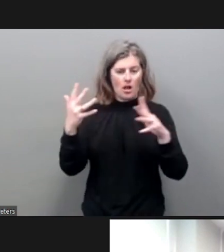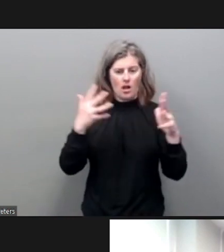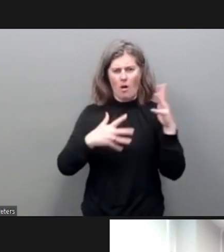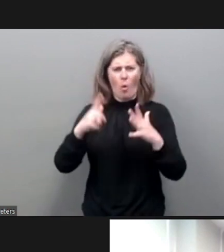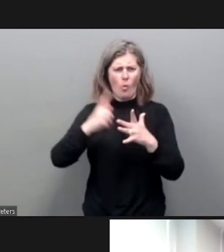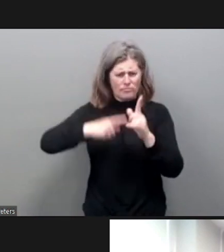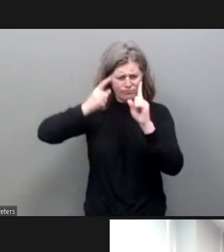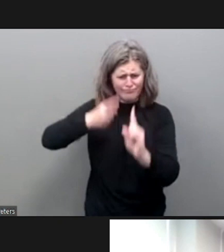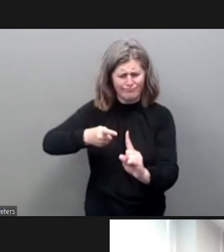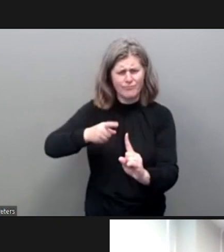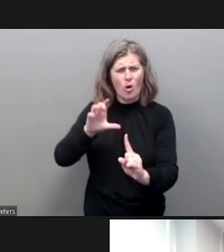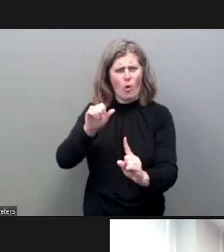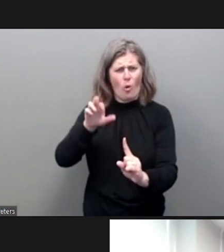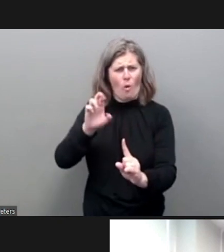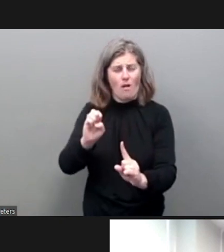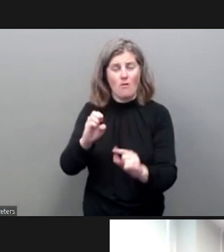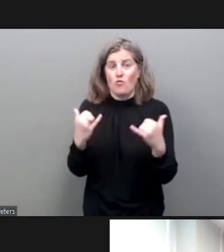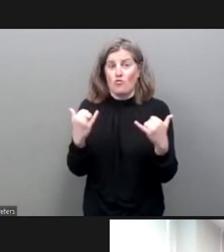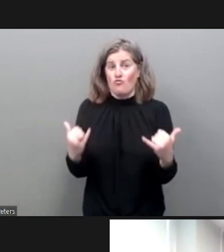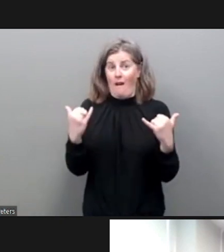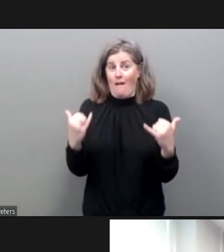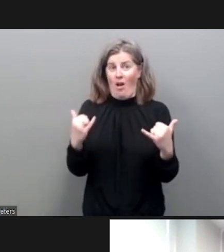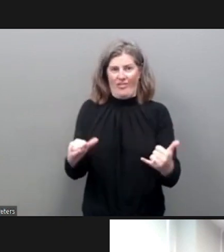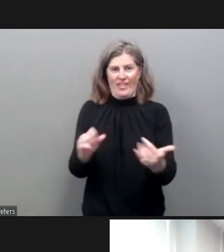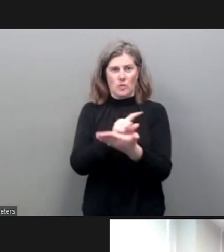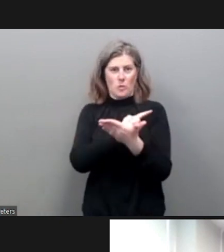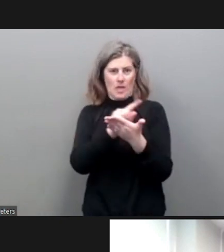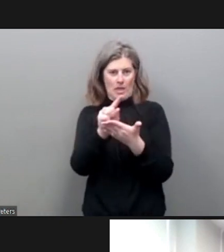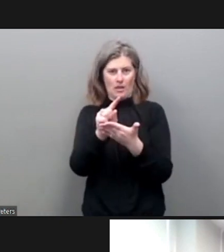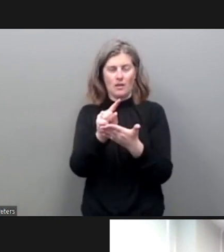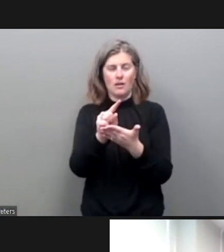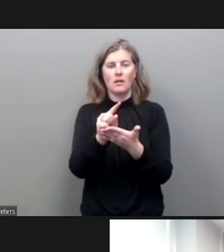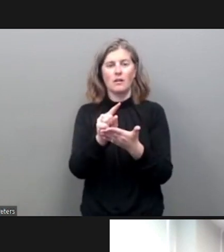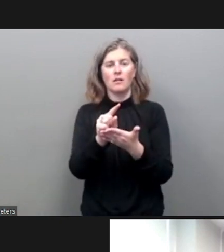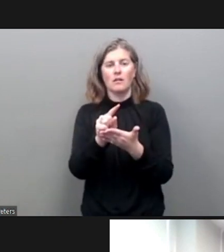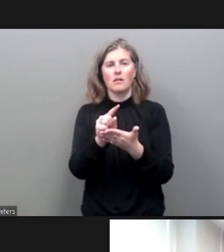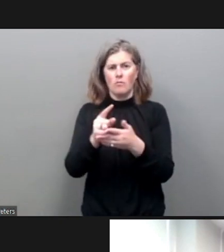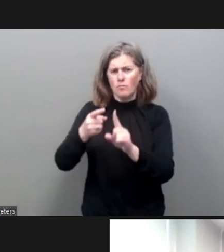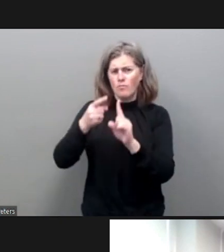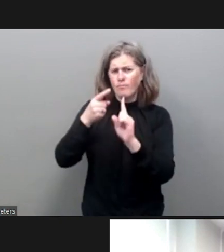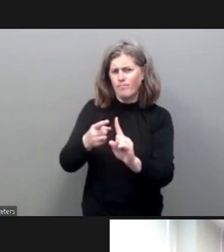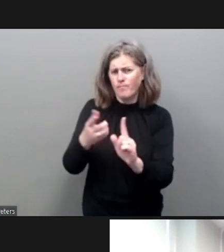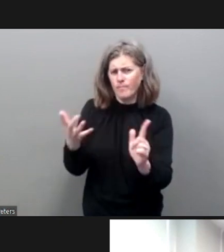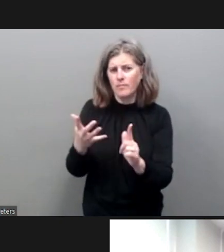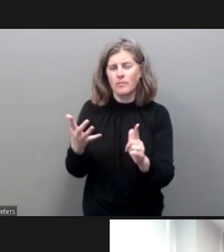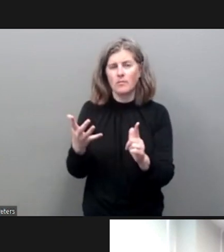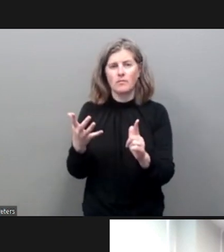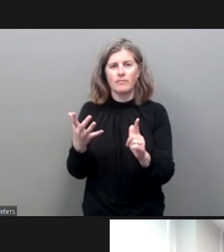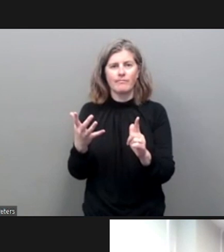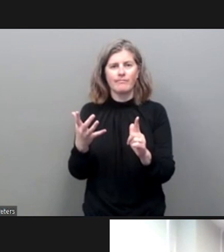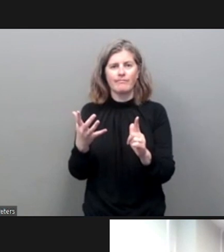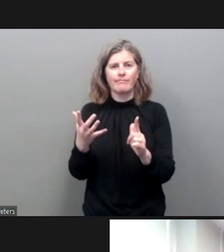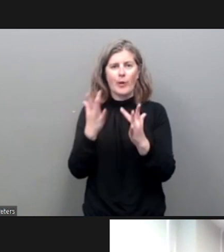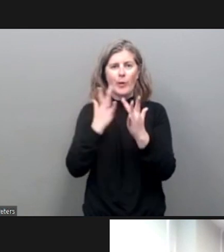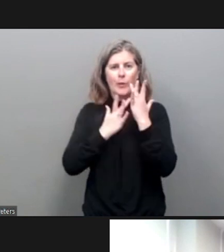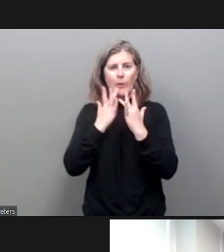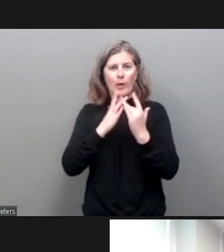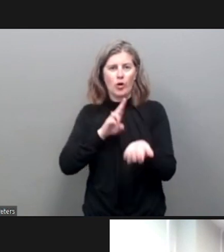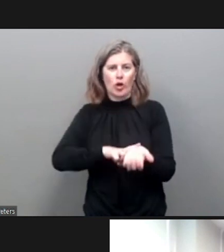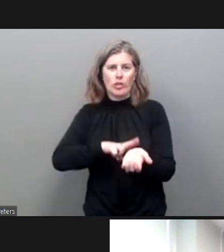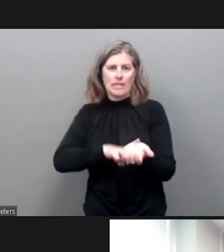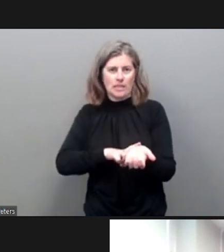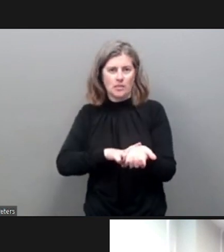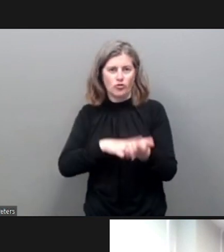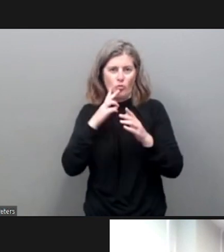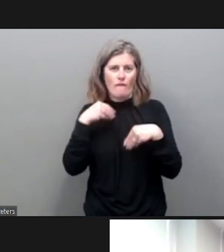of this? And I think right now, this week, at the core of this is the lack of nurses to